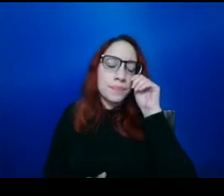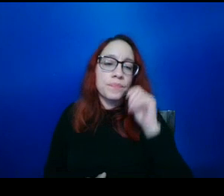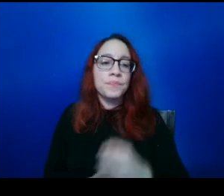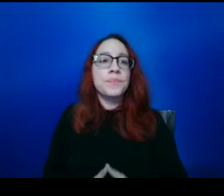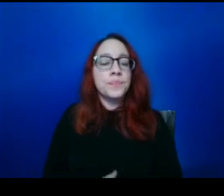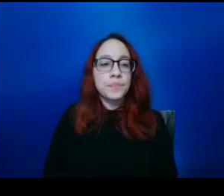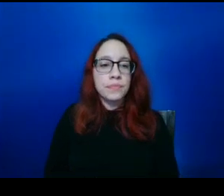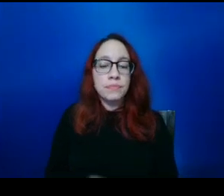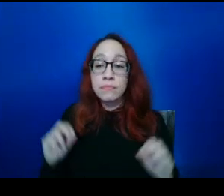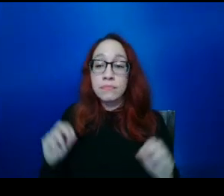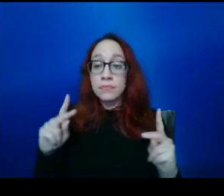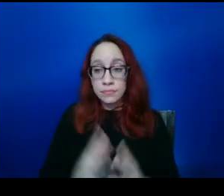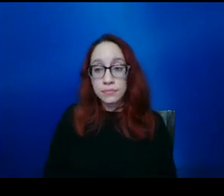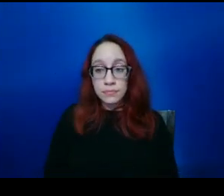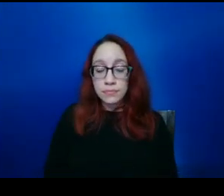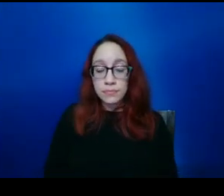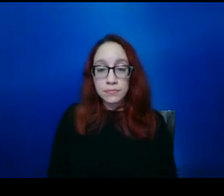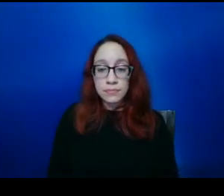Okay.